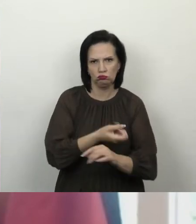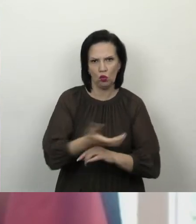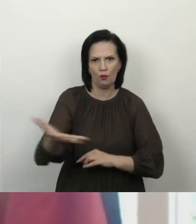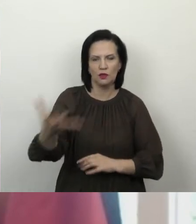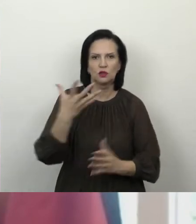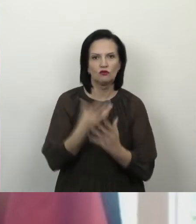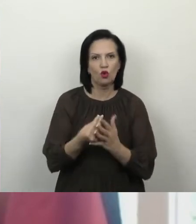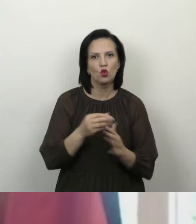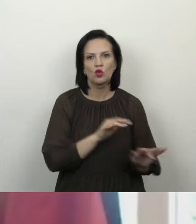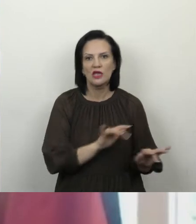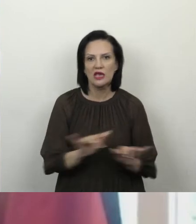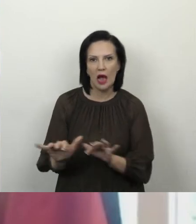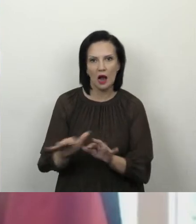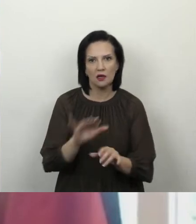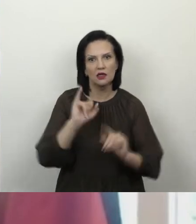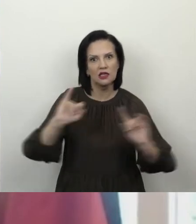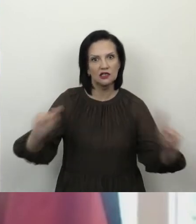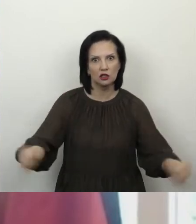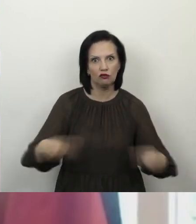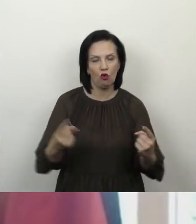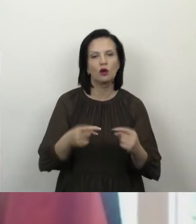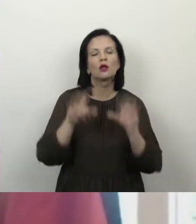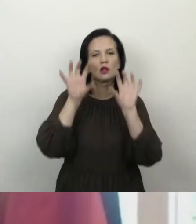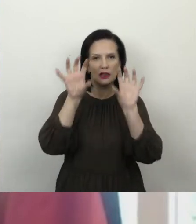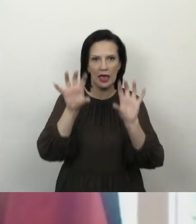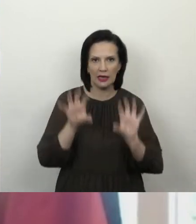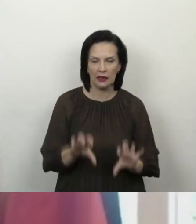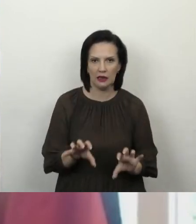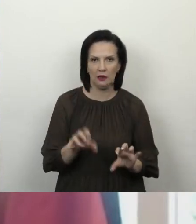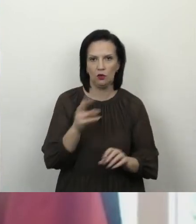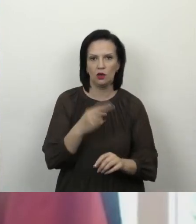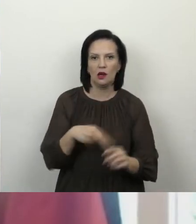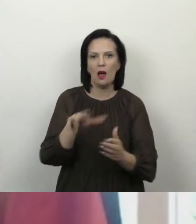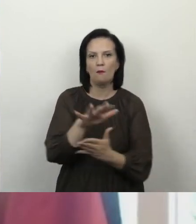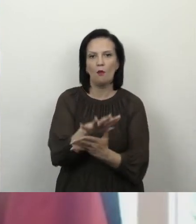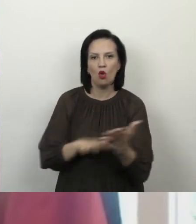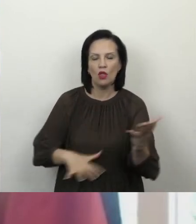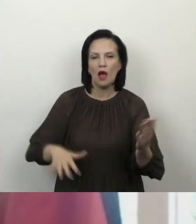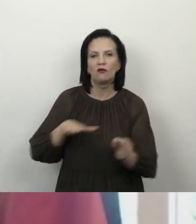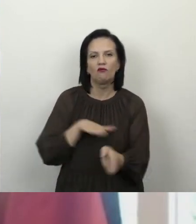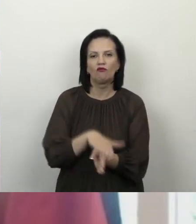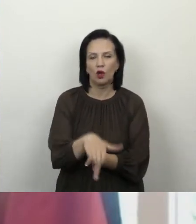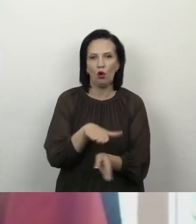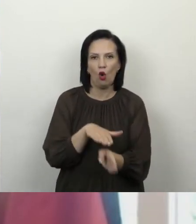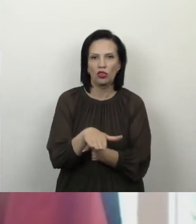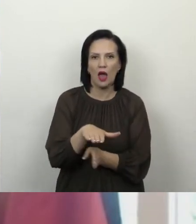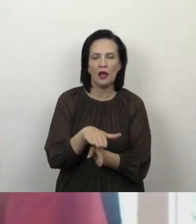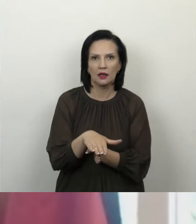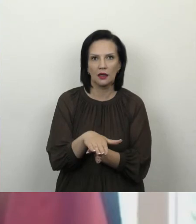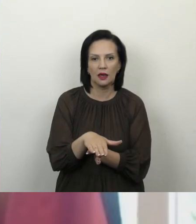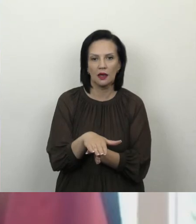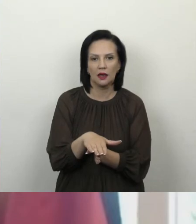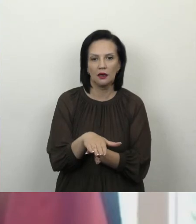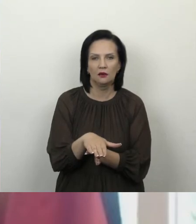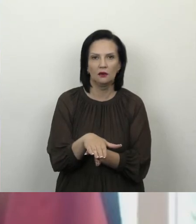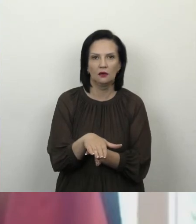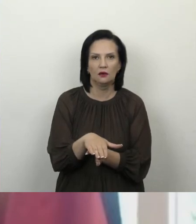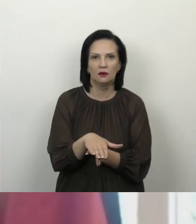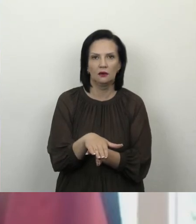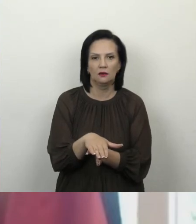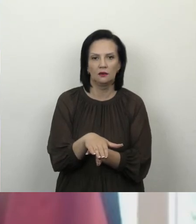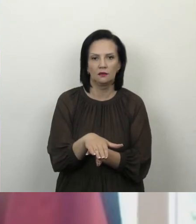create legitimacy for the further exercise of authority in their name by the elected